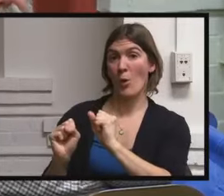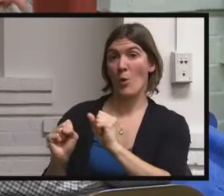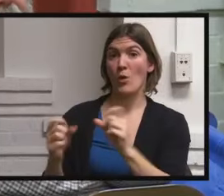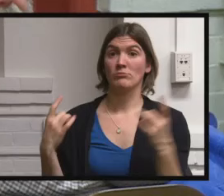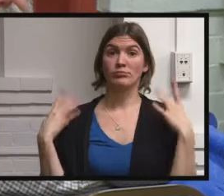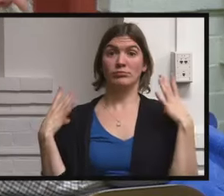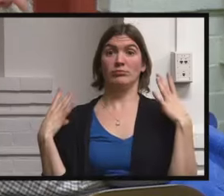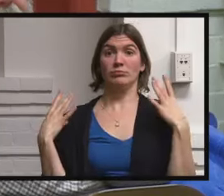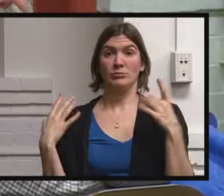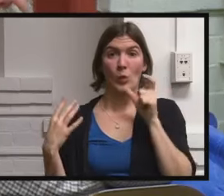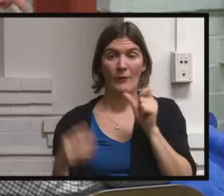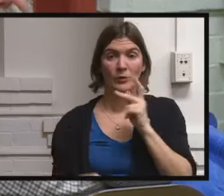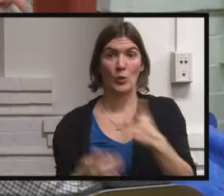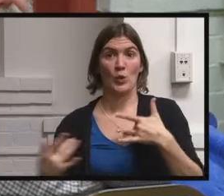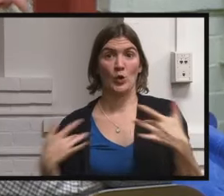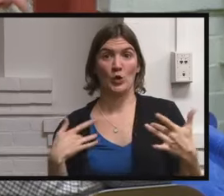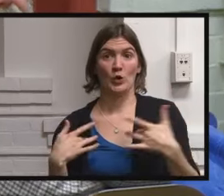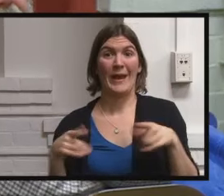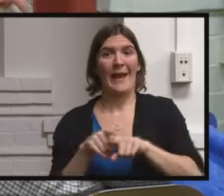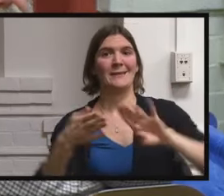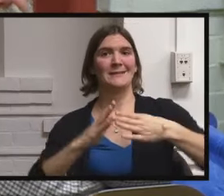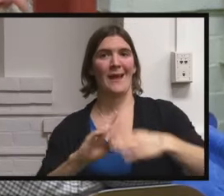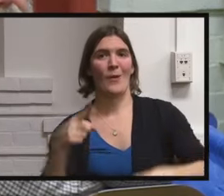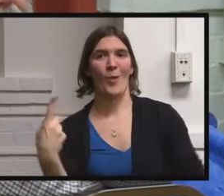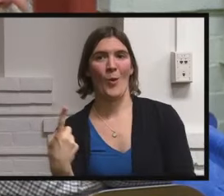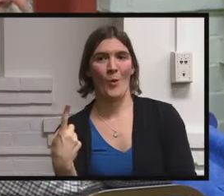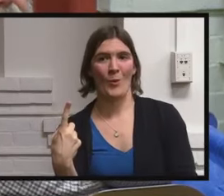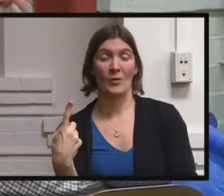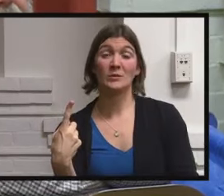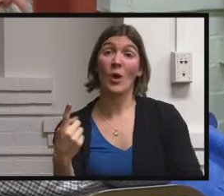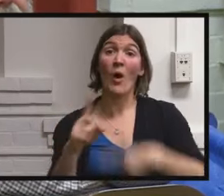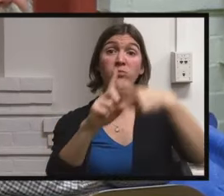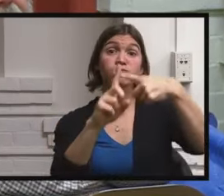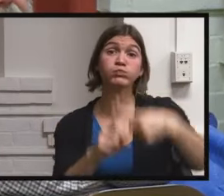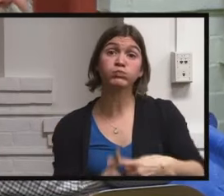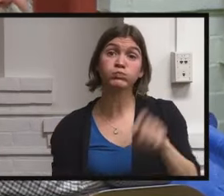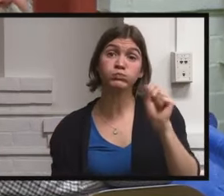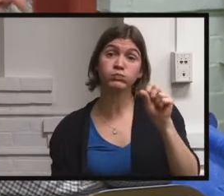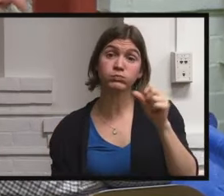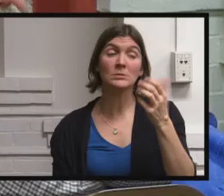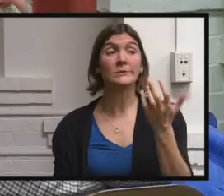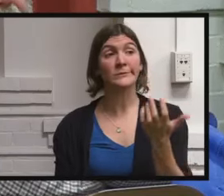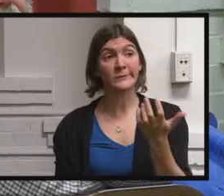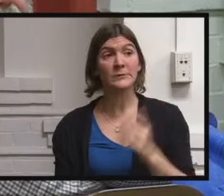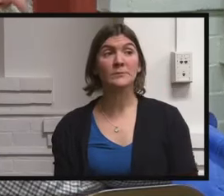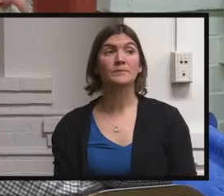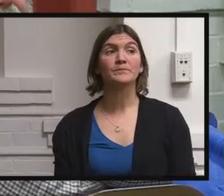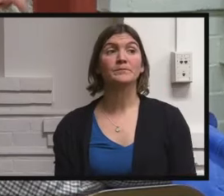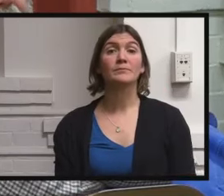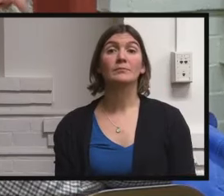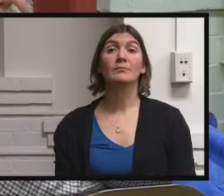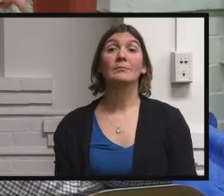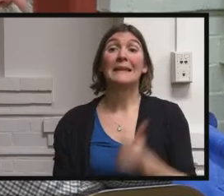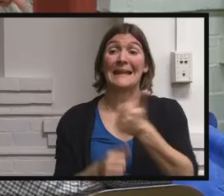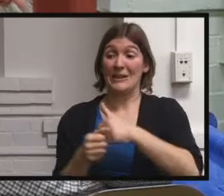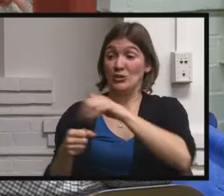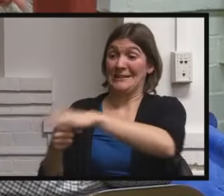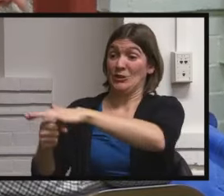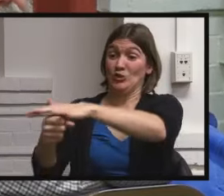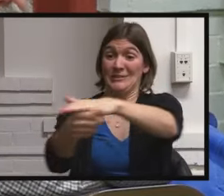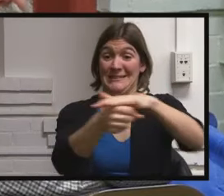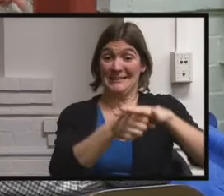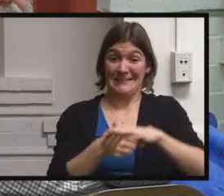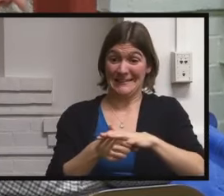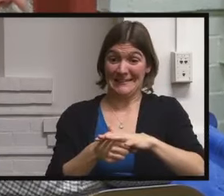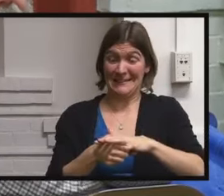to. So it was advantageous in a number of ways, and the districts